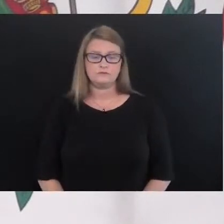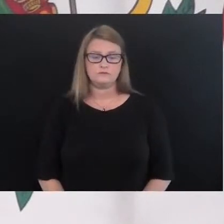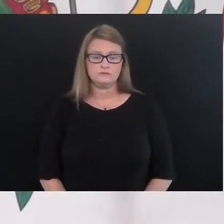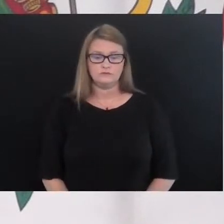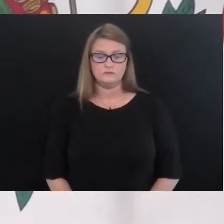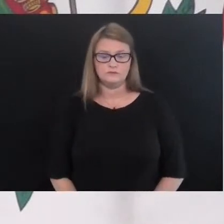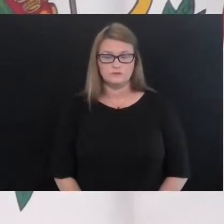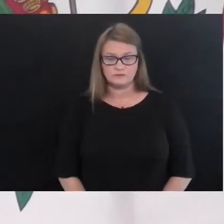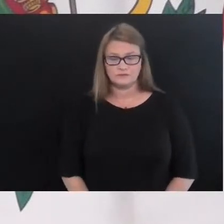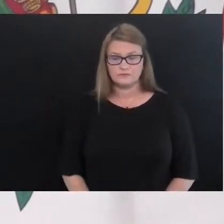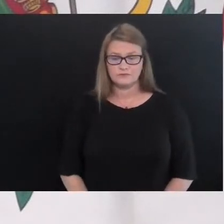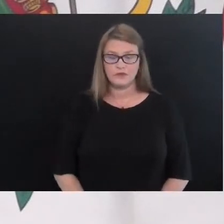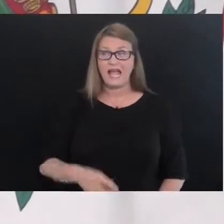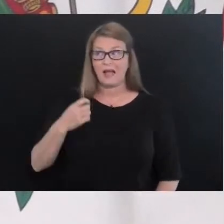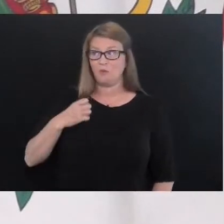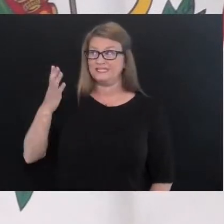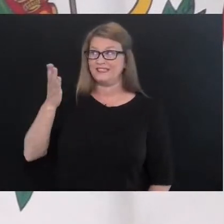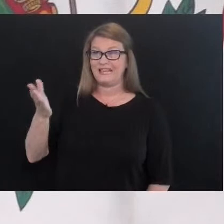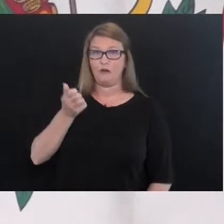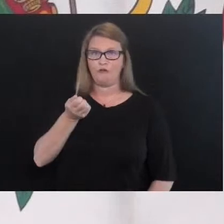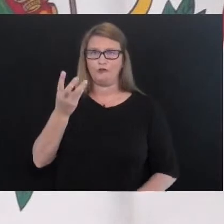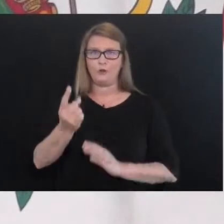just a few hours ago.